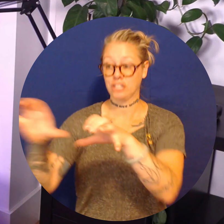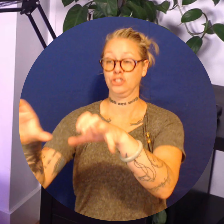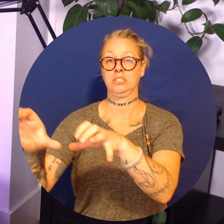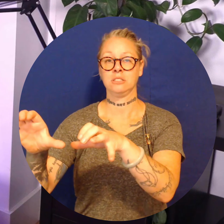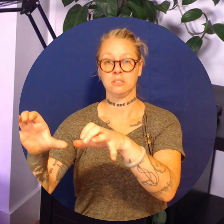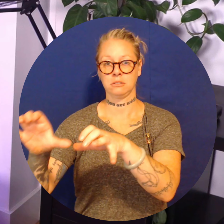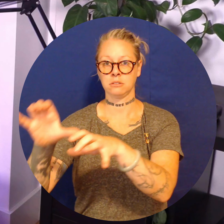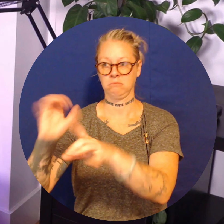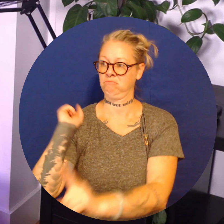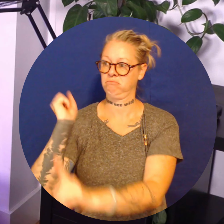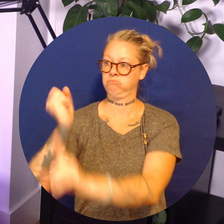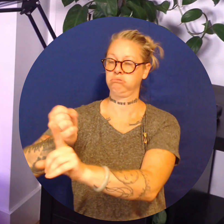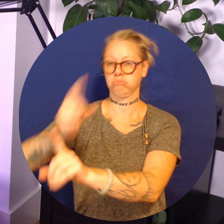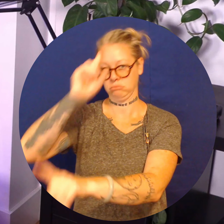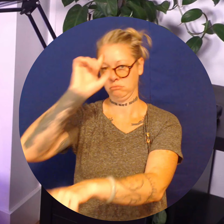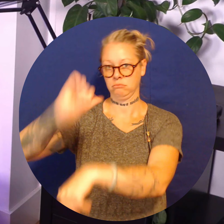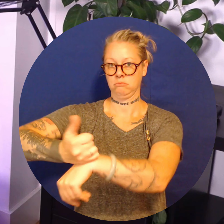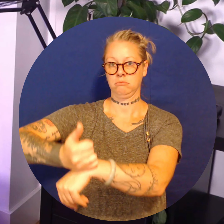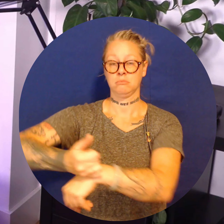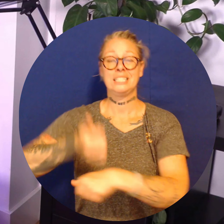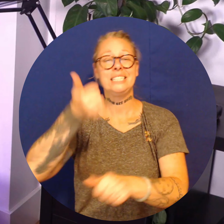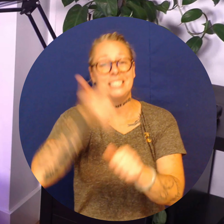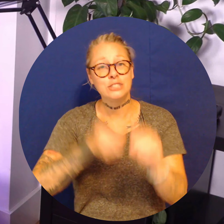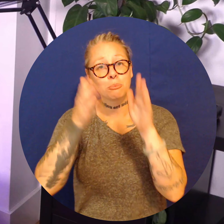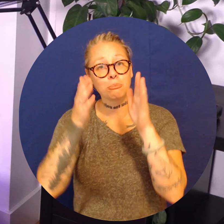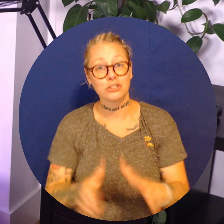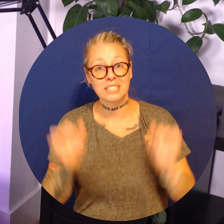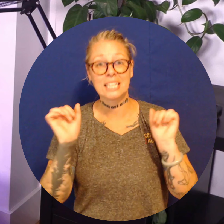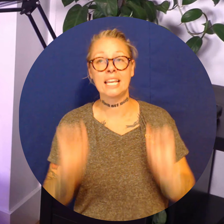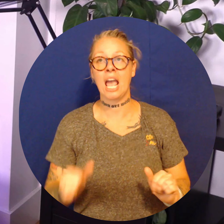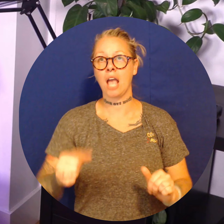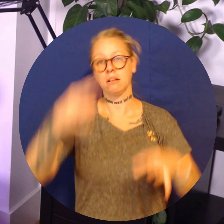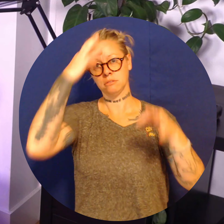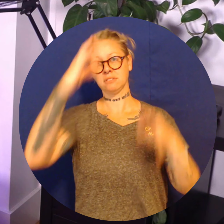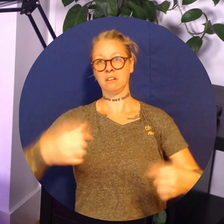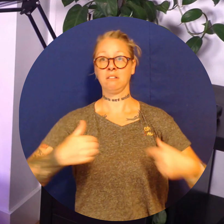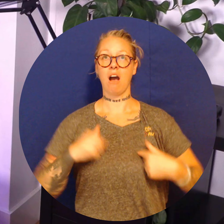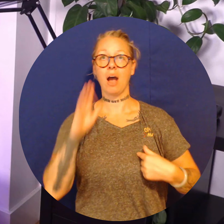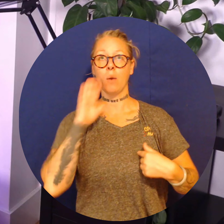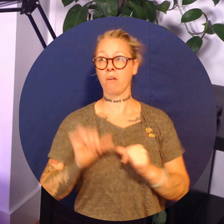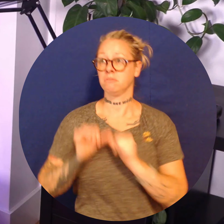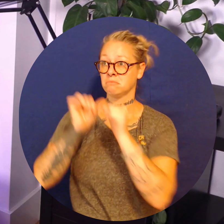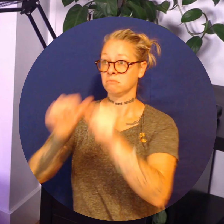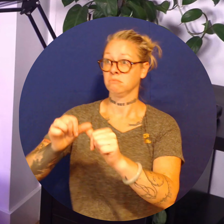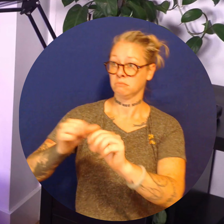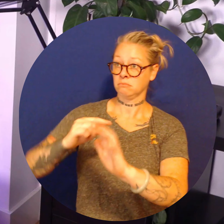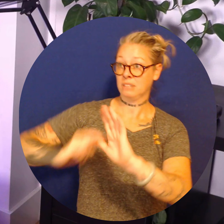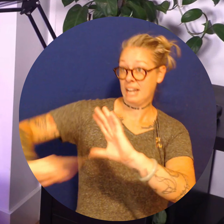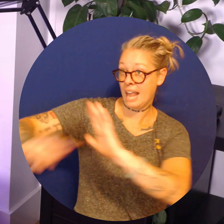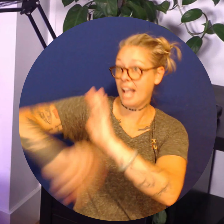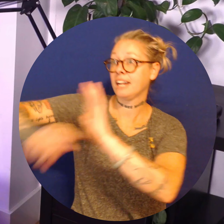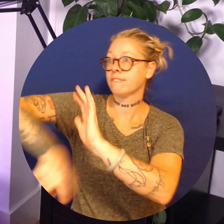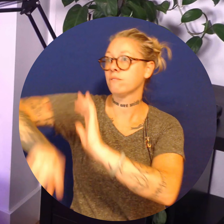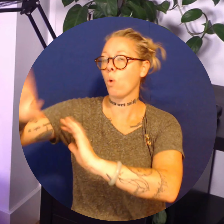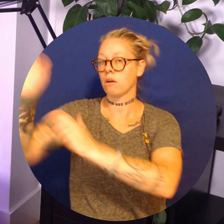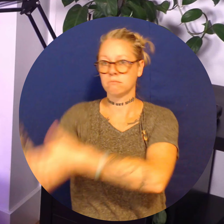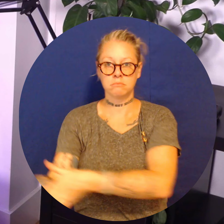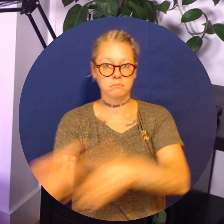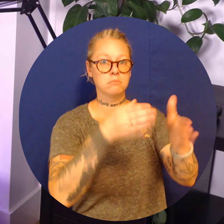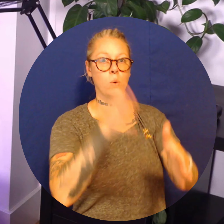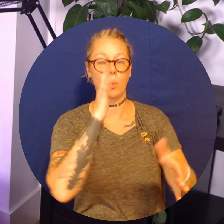and each individual person can make a decision every day to be like i'm not gonna feed into this train of thought and instead